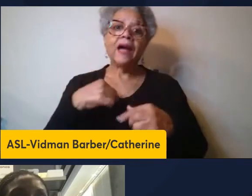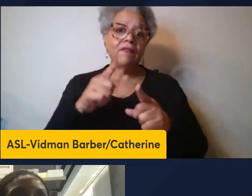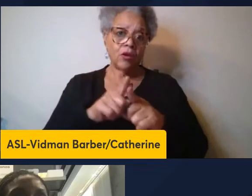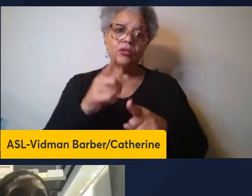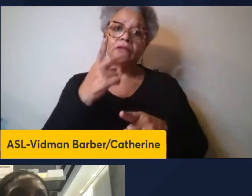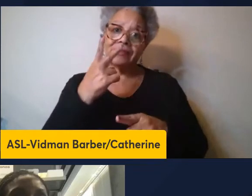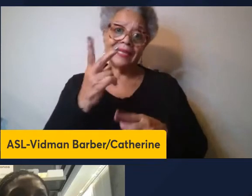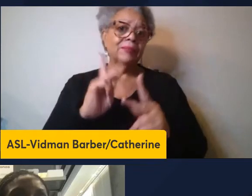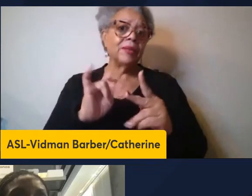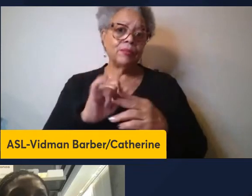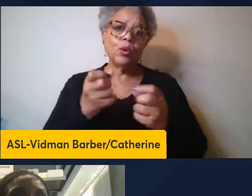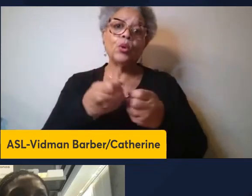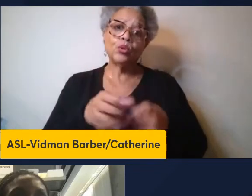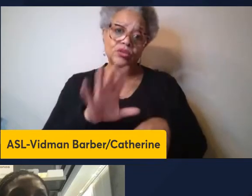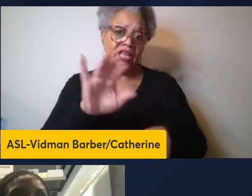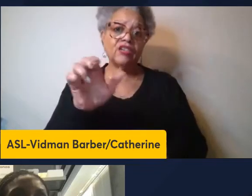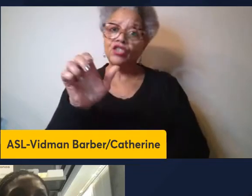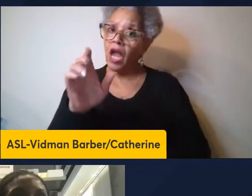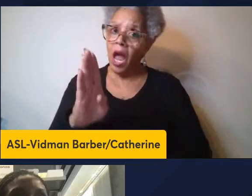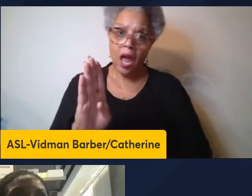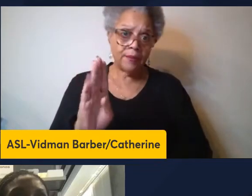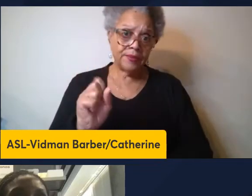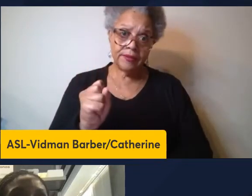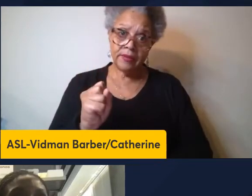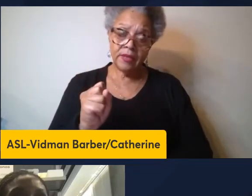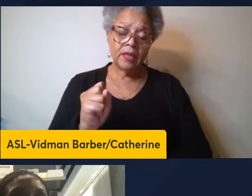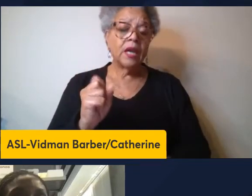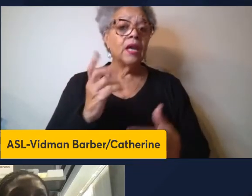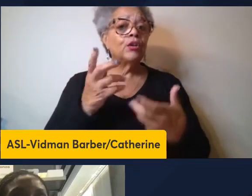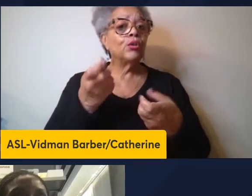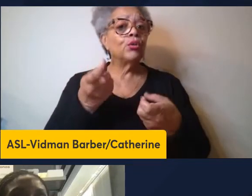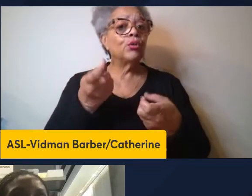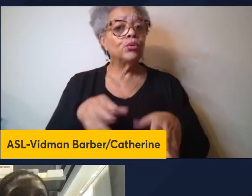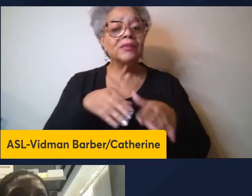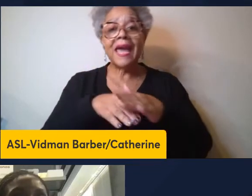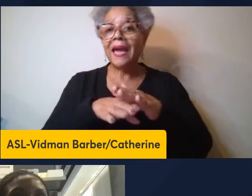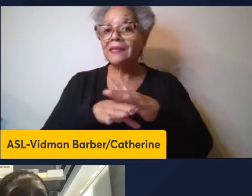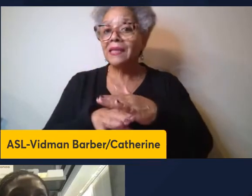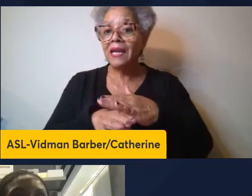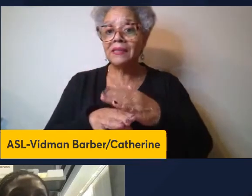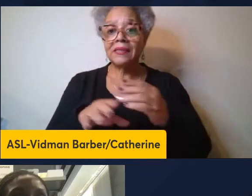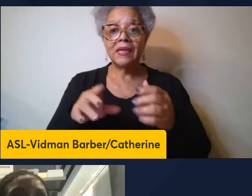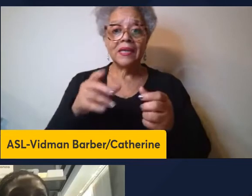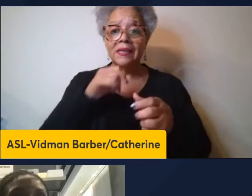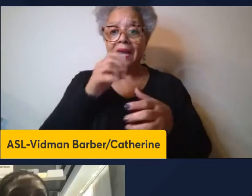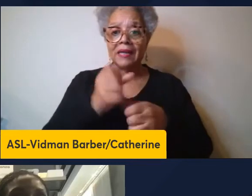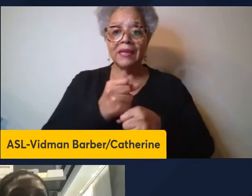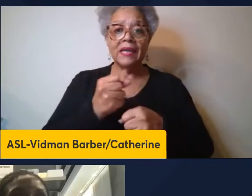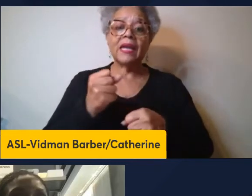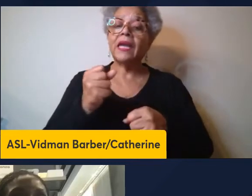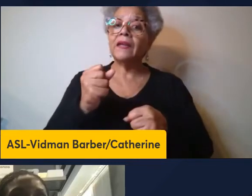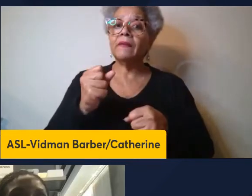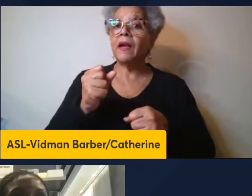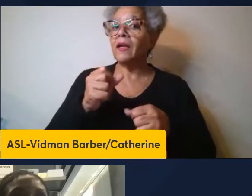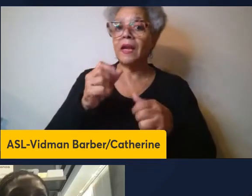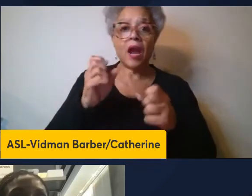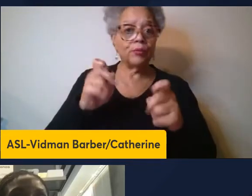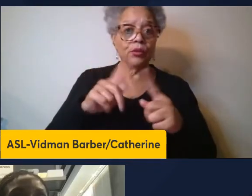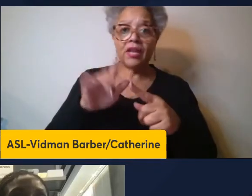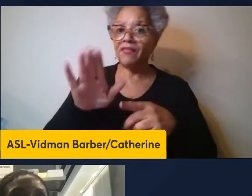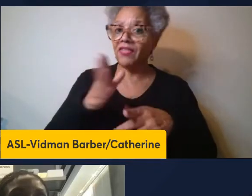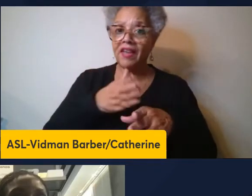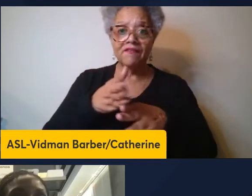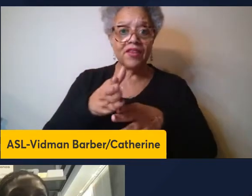their jobs, people lose access to even ever getting another job in that field because they